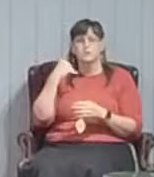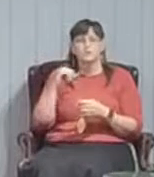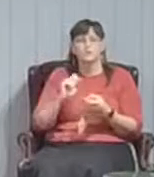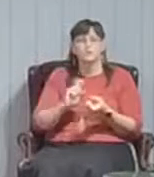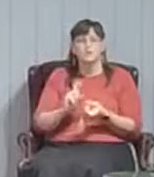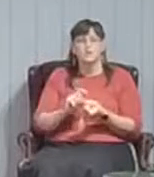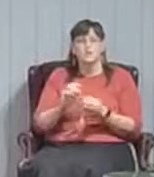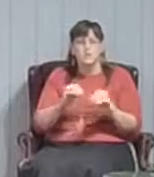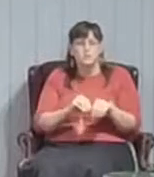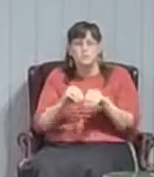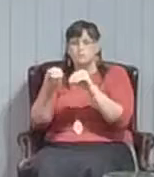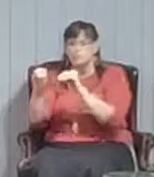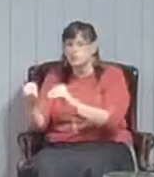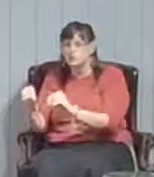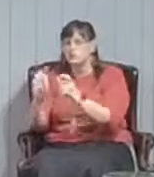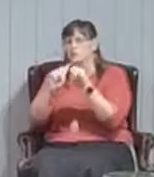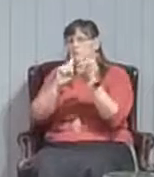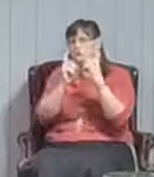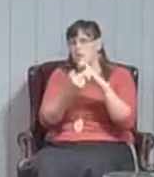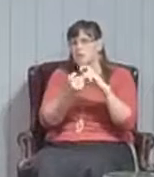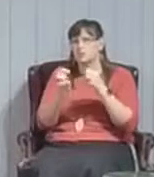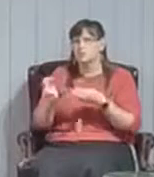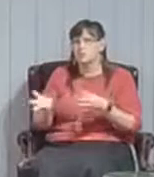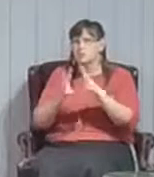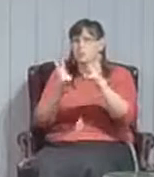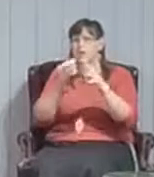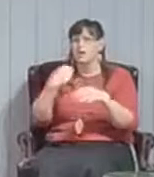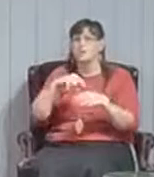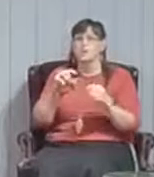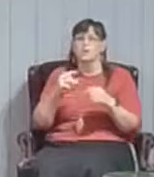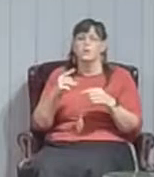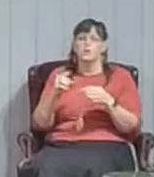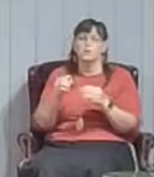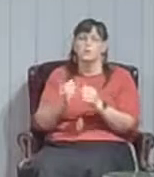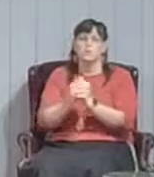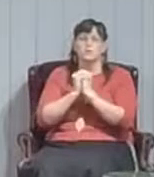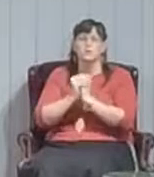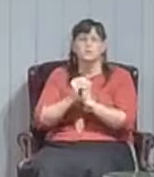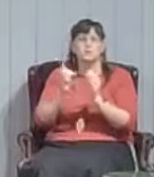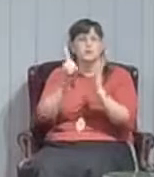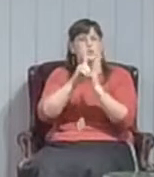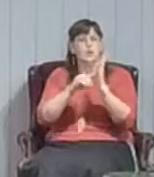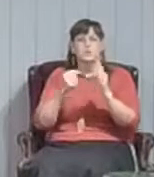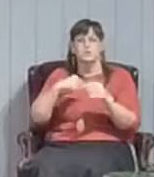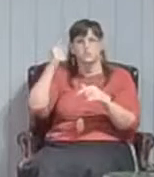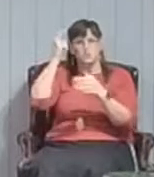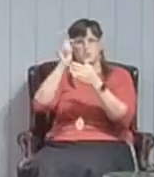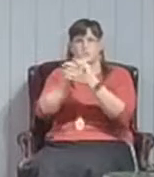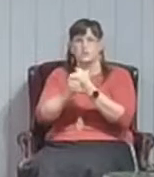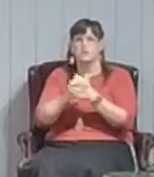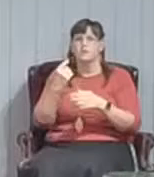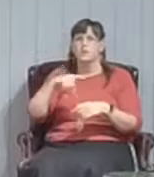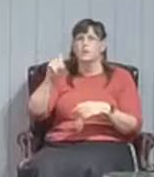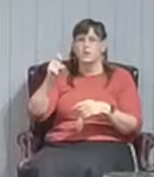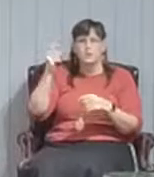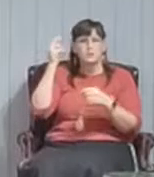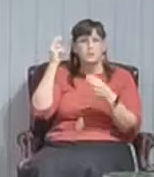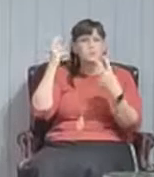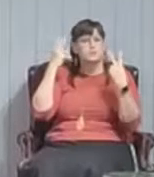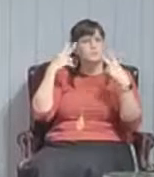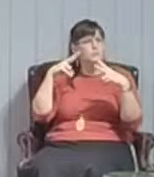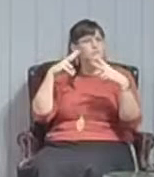to change the way that we worship or the doctrines that we believe and so forth, we ought to view those